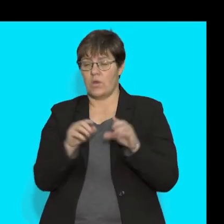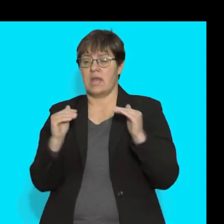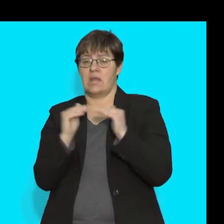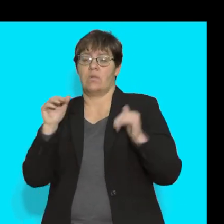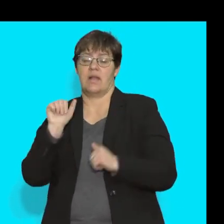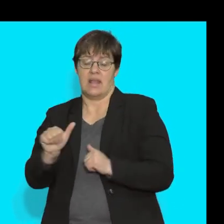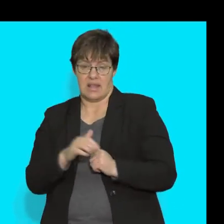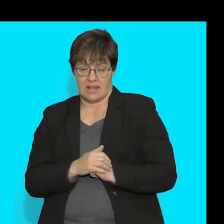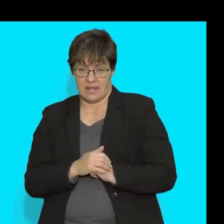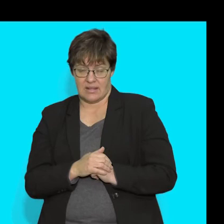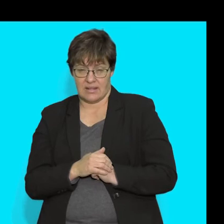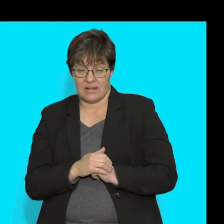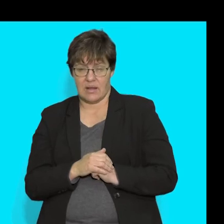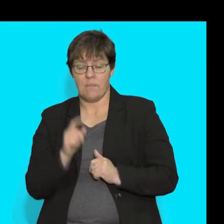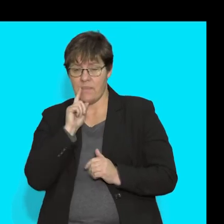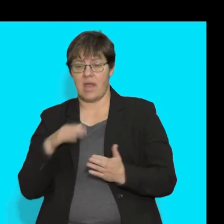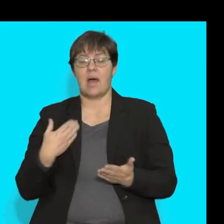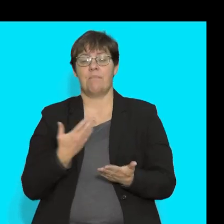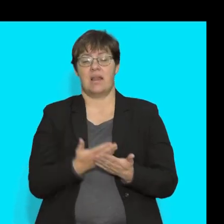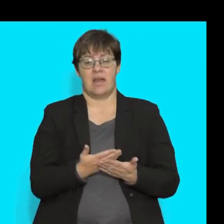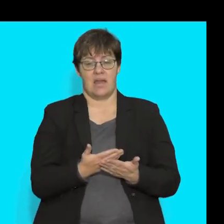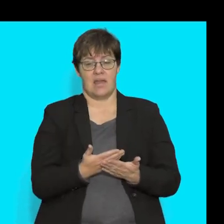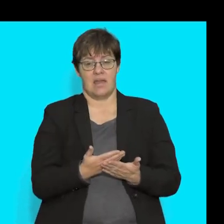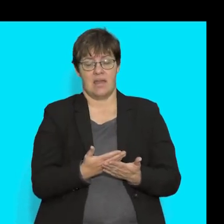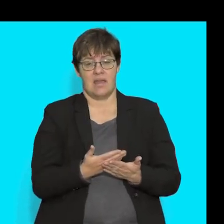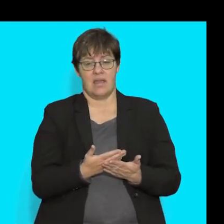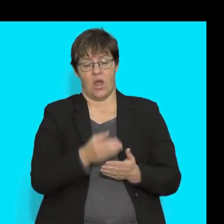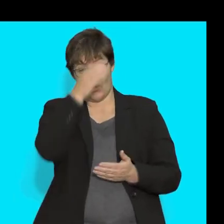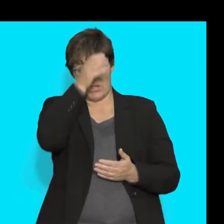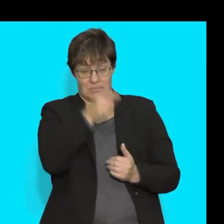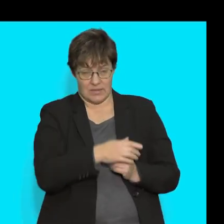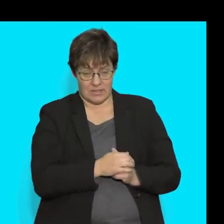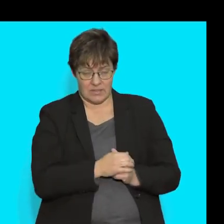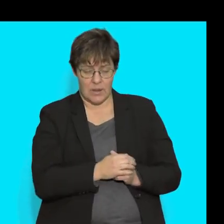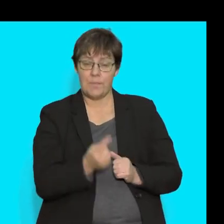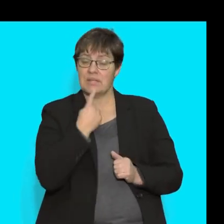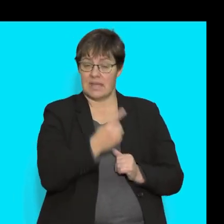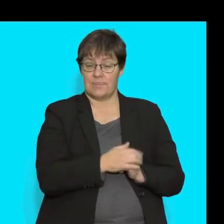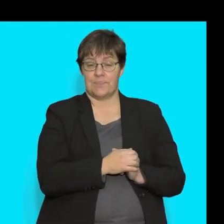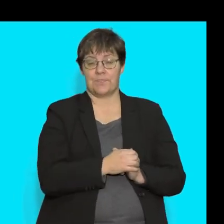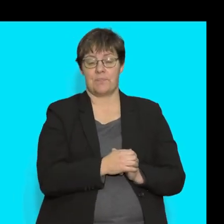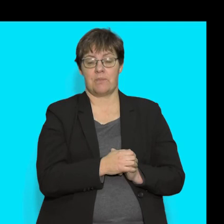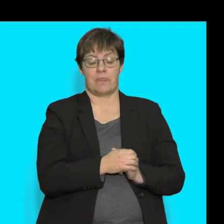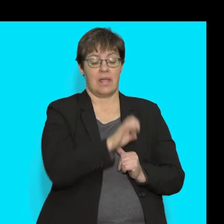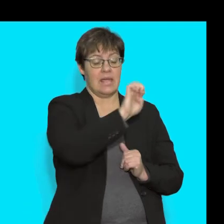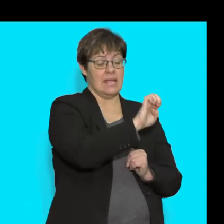is also equal to A. You see, then I can apply that particular concept there. So I will say